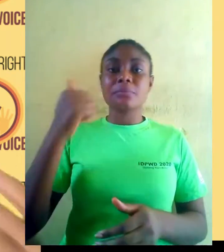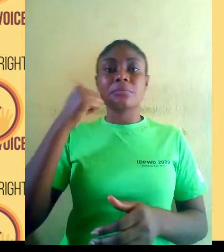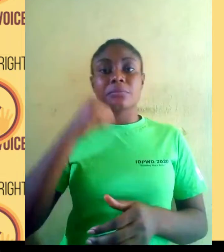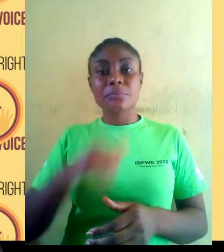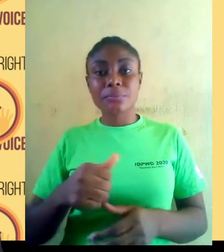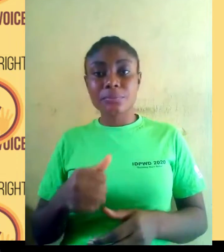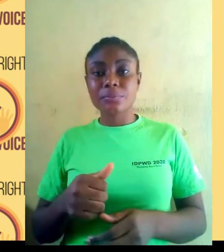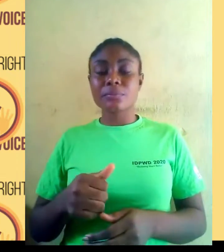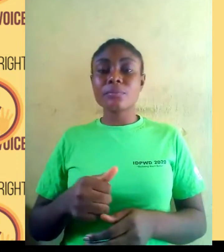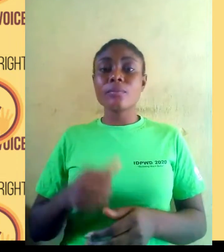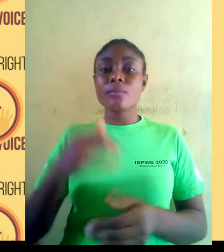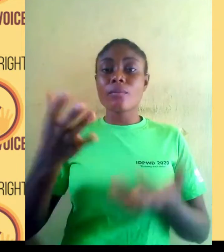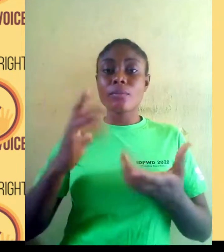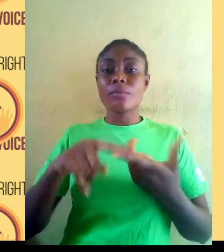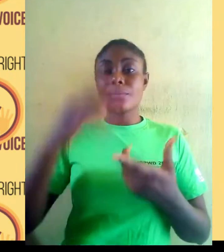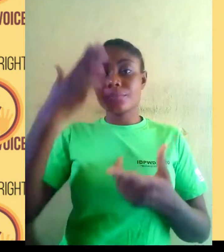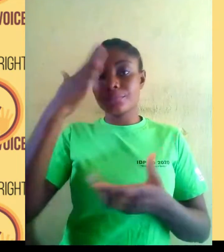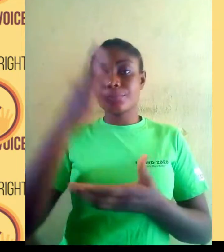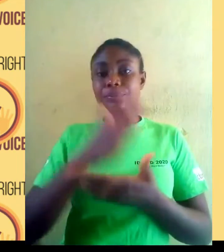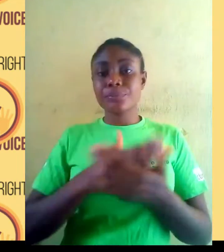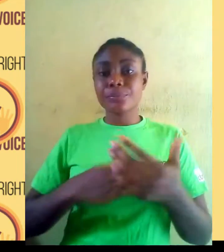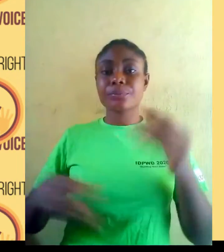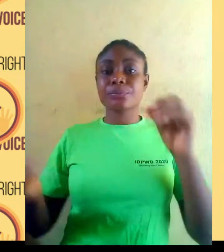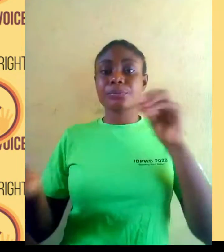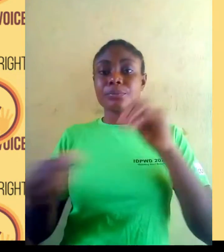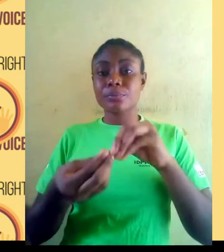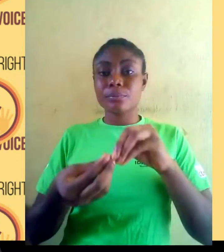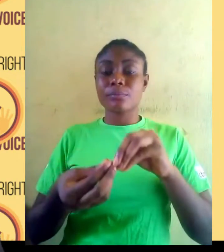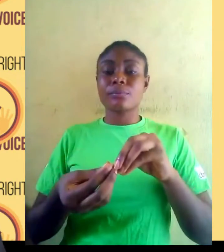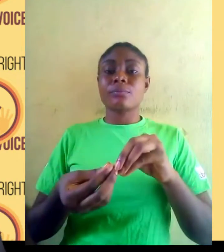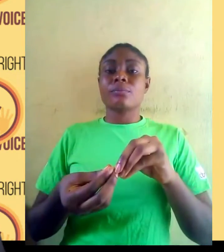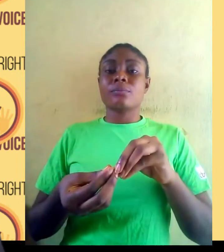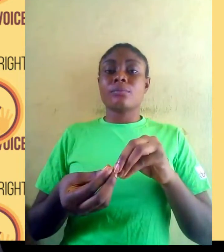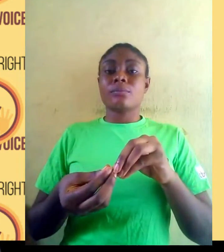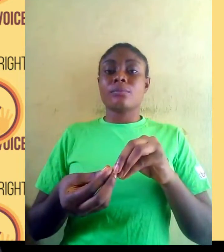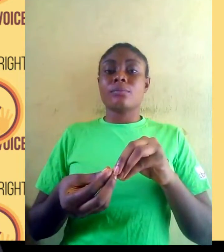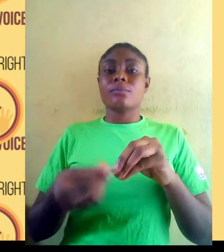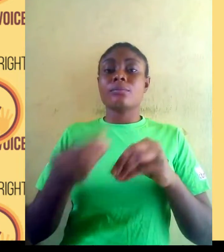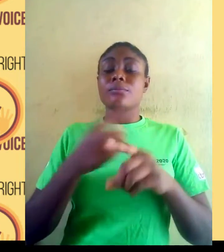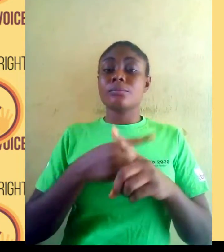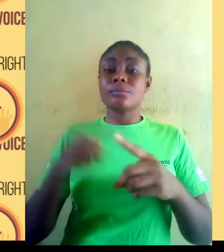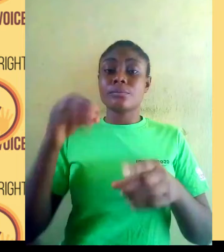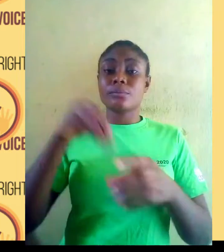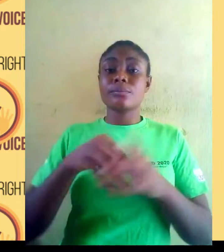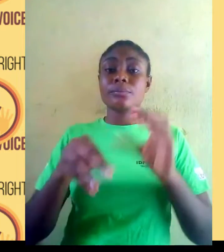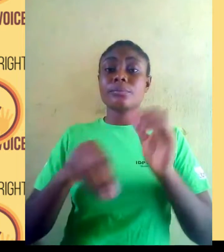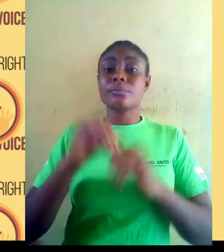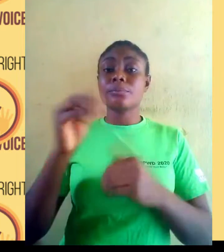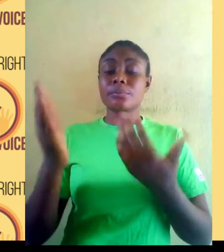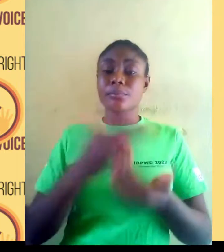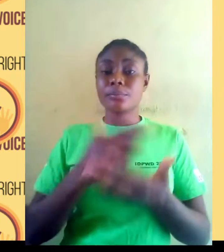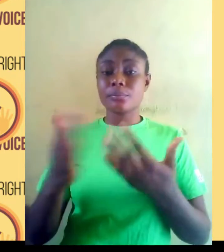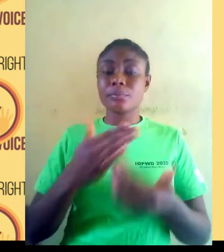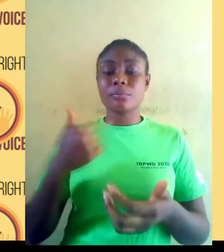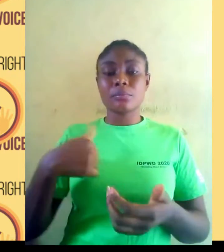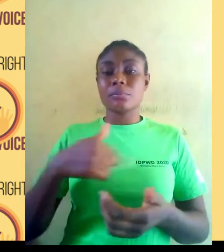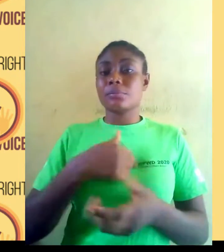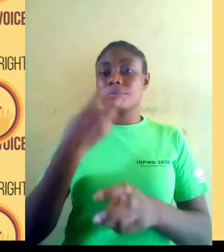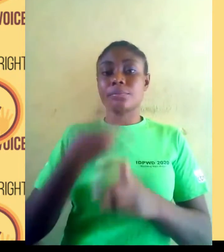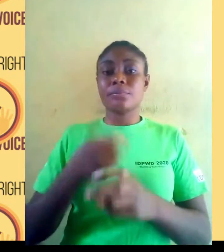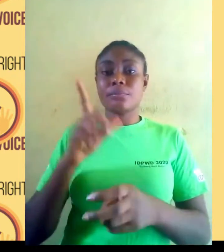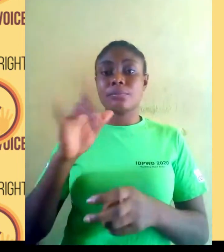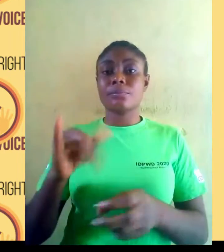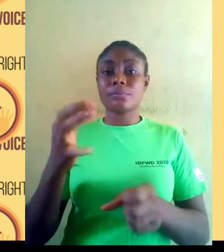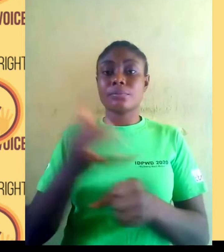to know some additional demography of the students. But in most cases, we hardly got